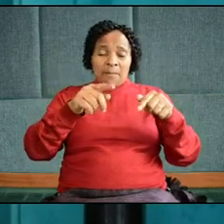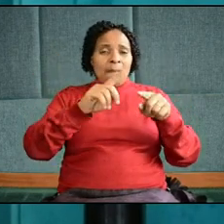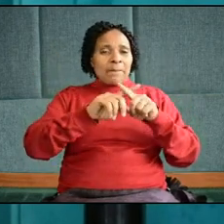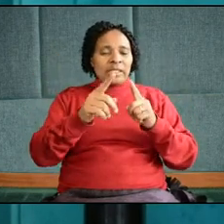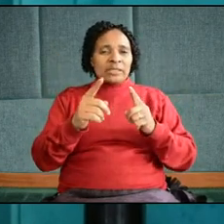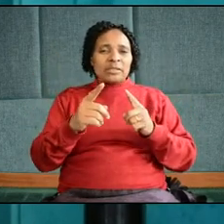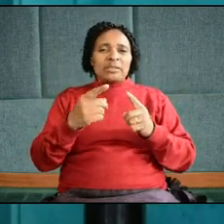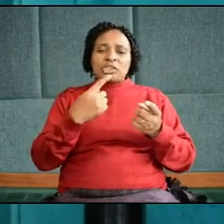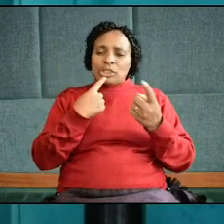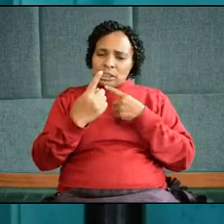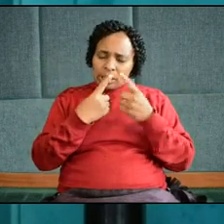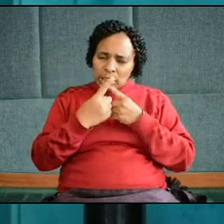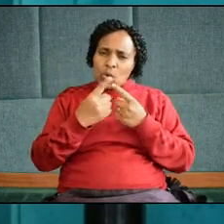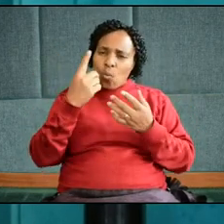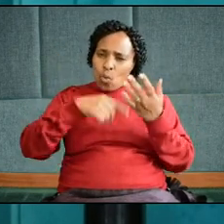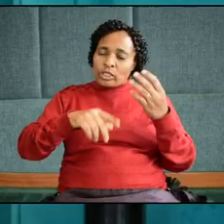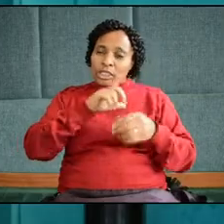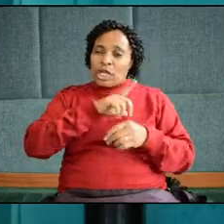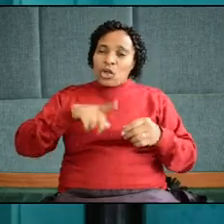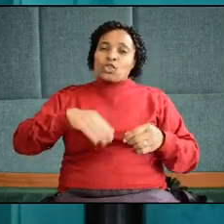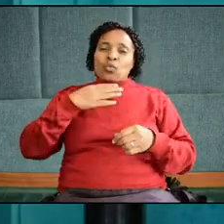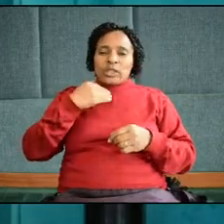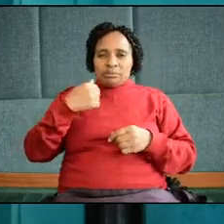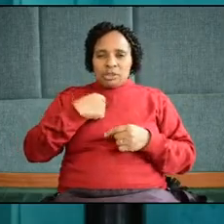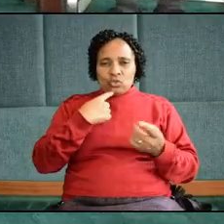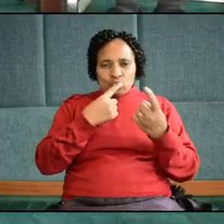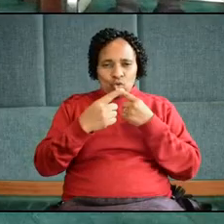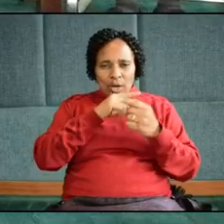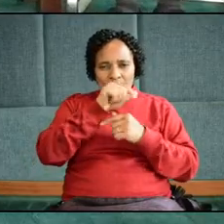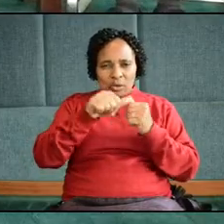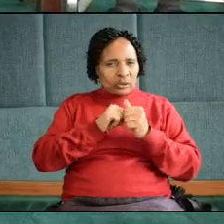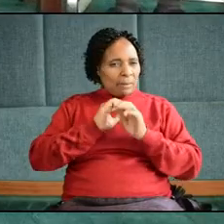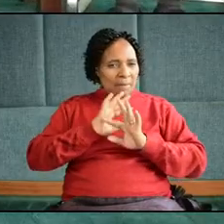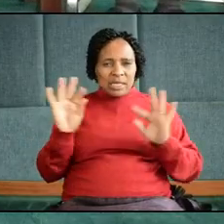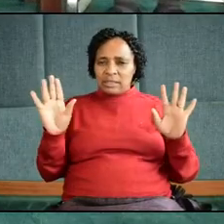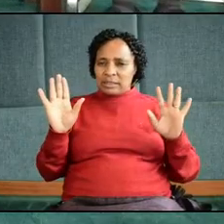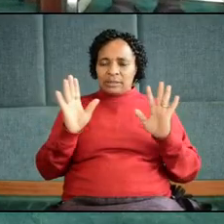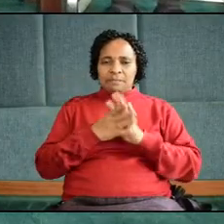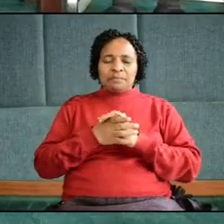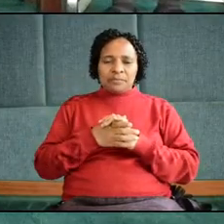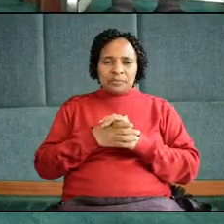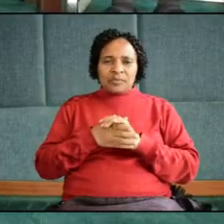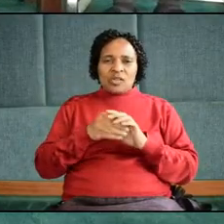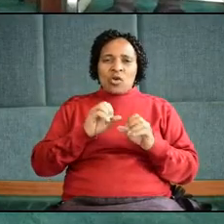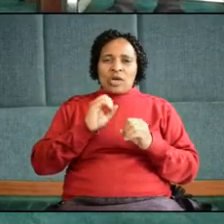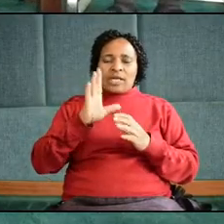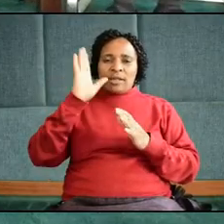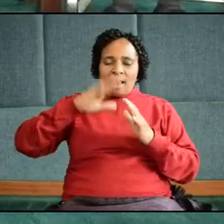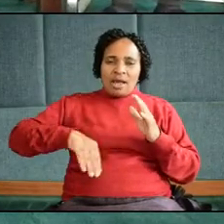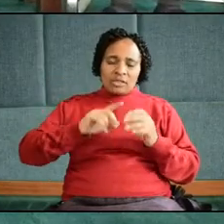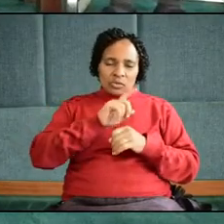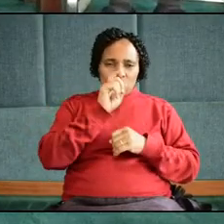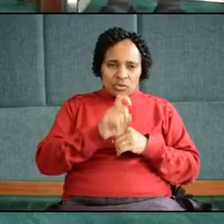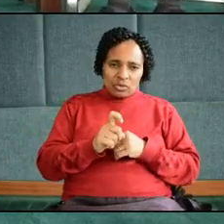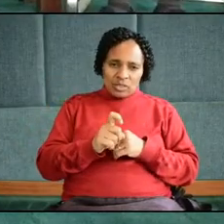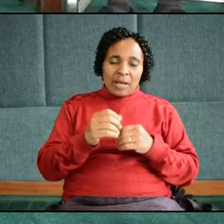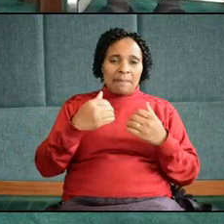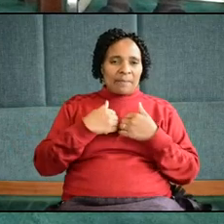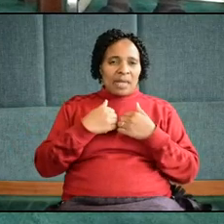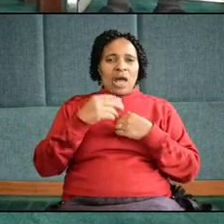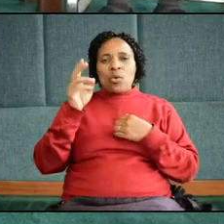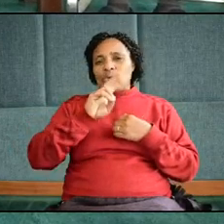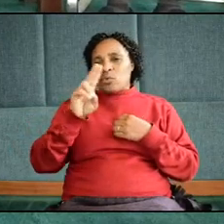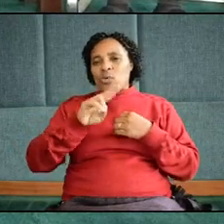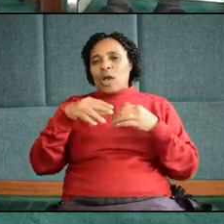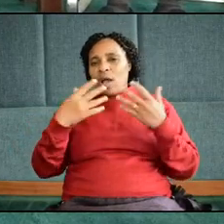only say what the Lord wants me to say. Exactly. All right. For one last question, maybe? Now, I would look